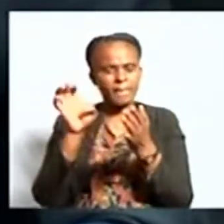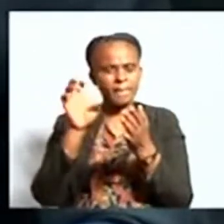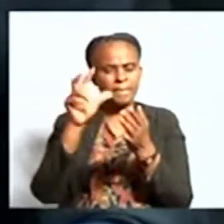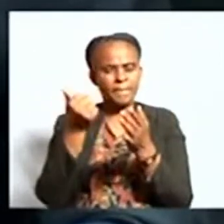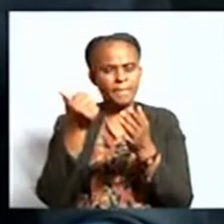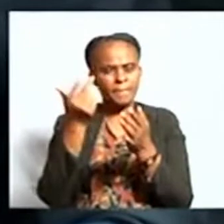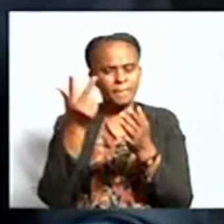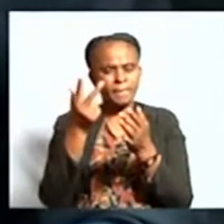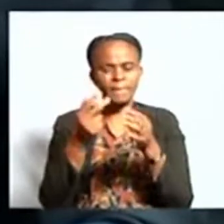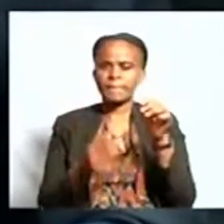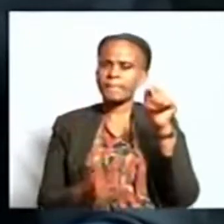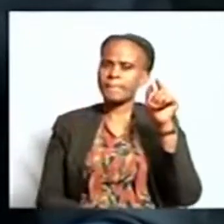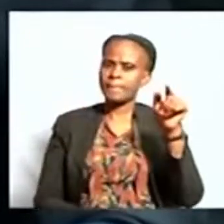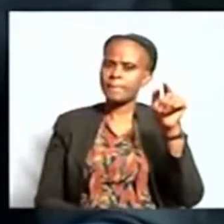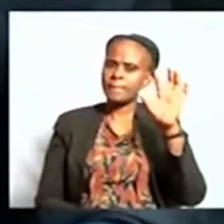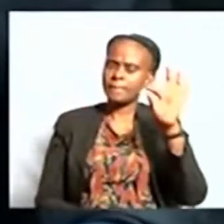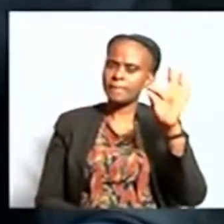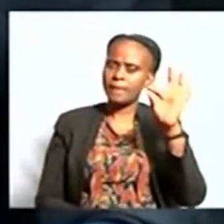79,613 and